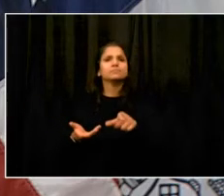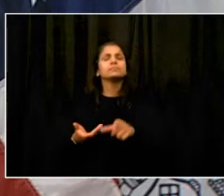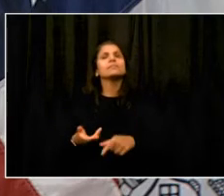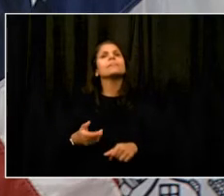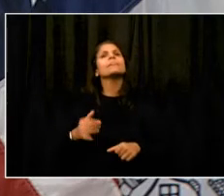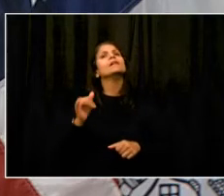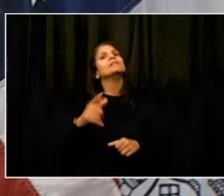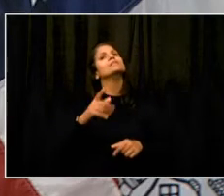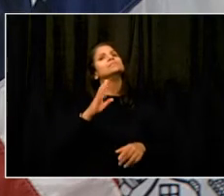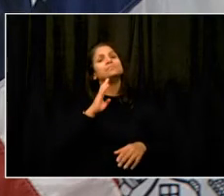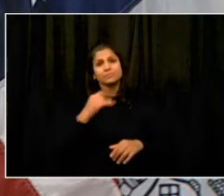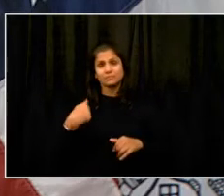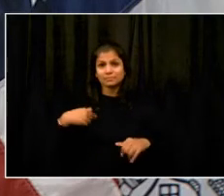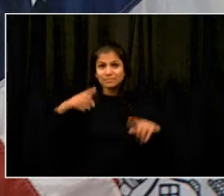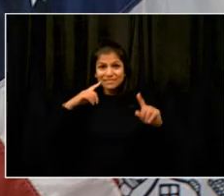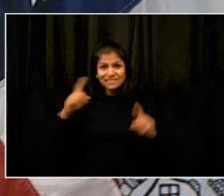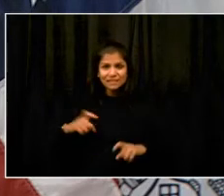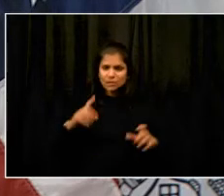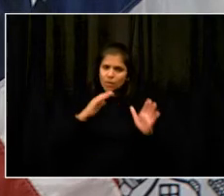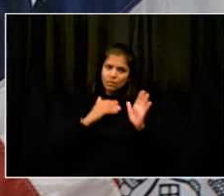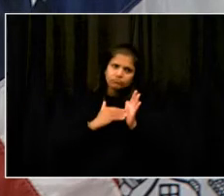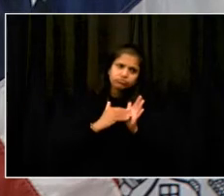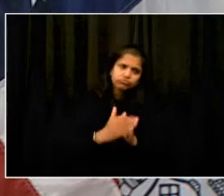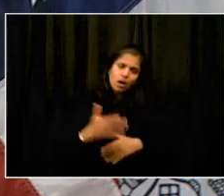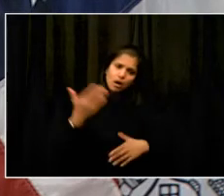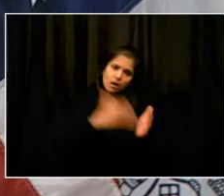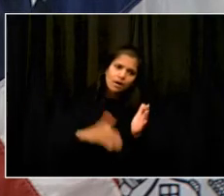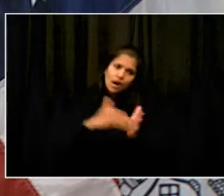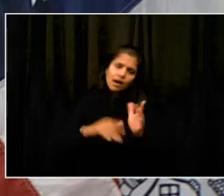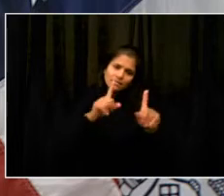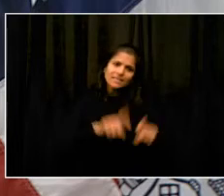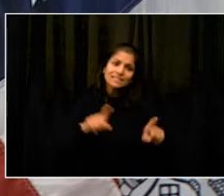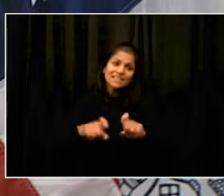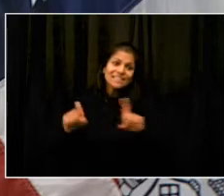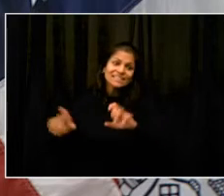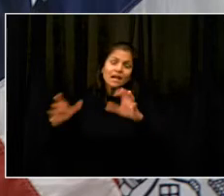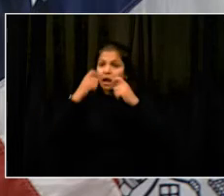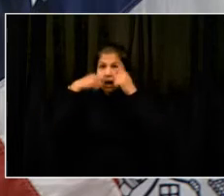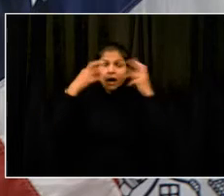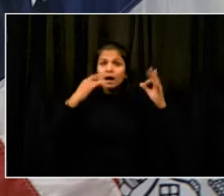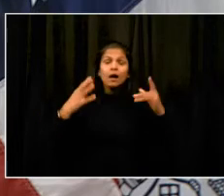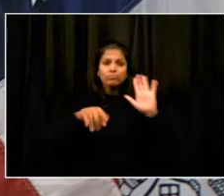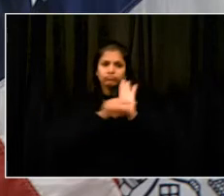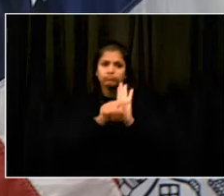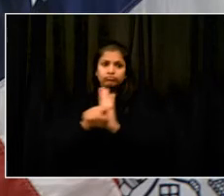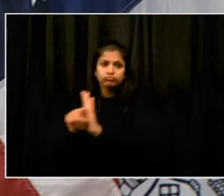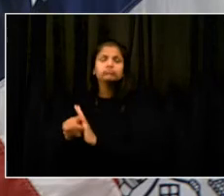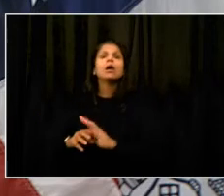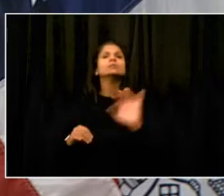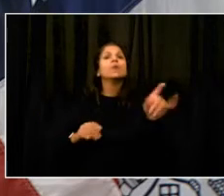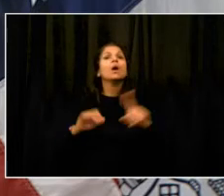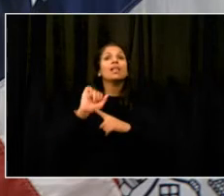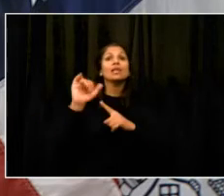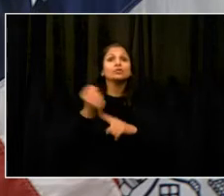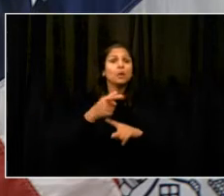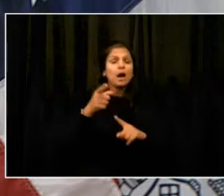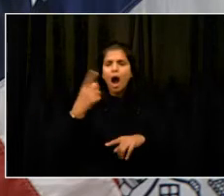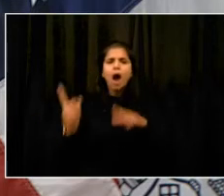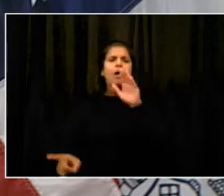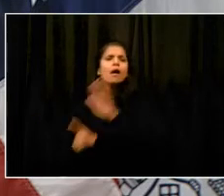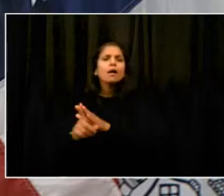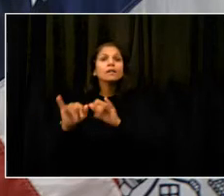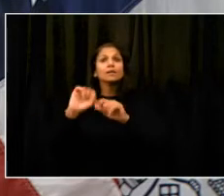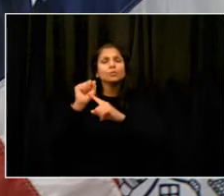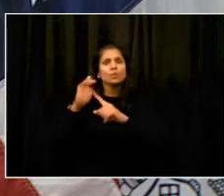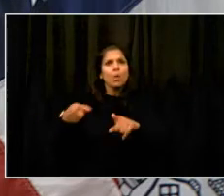society. And you have a situation room which is very meticulous about closing a classroom or closing a school when they need to be, and bringing